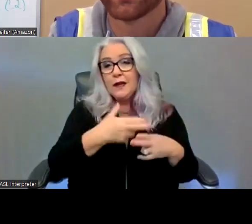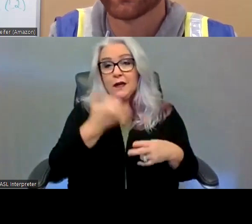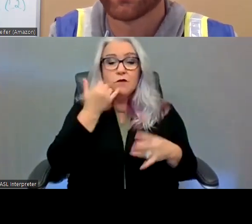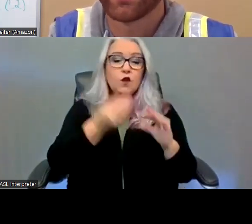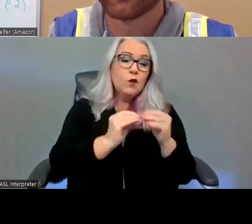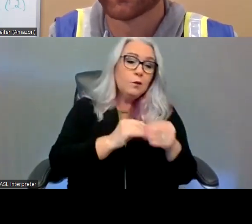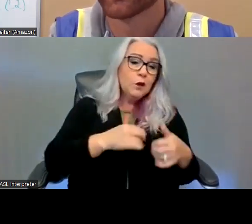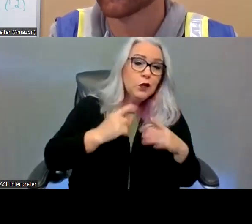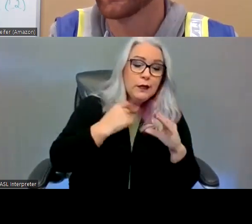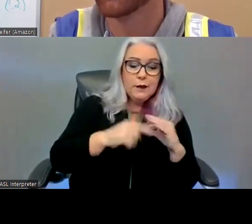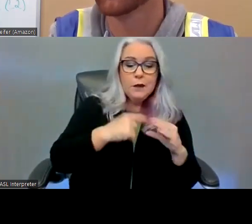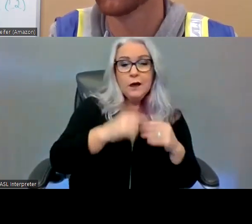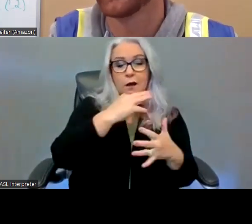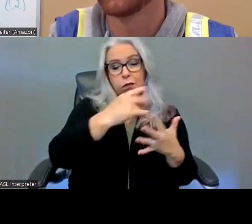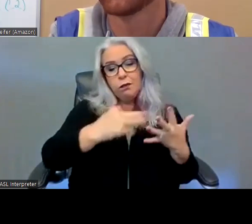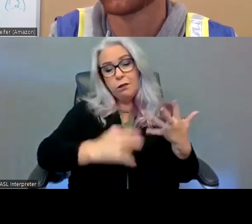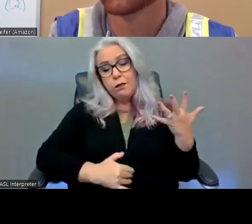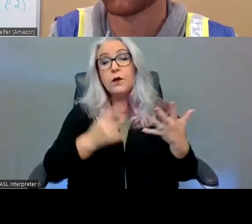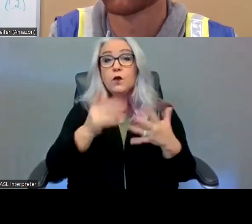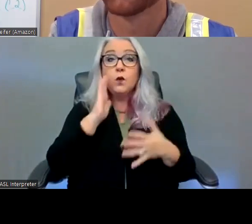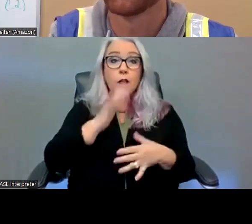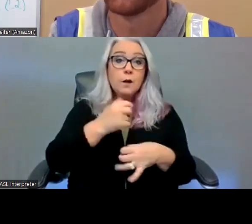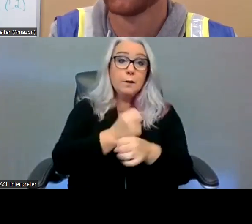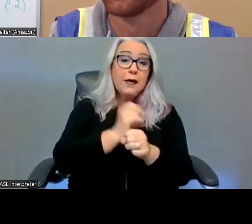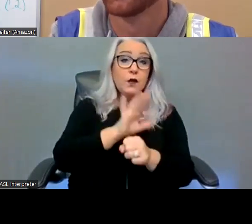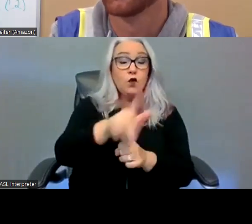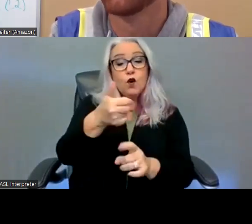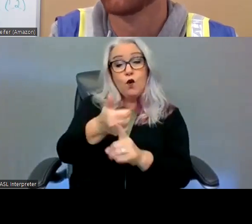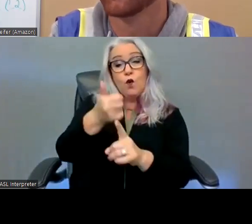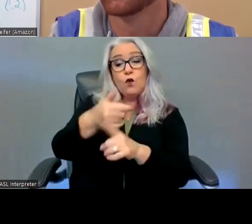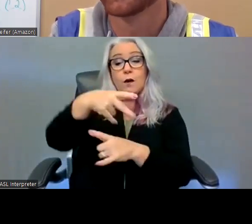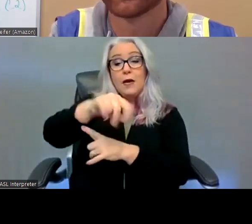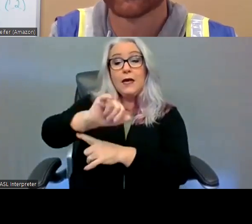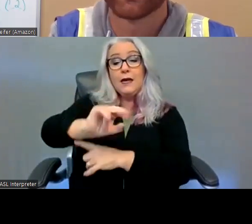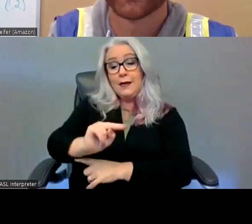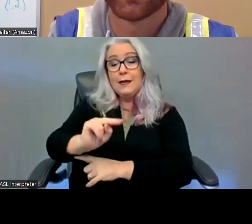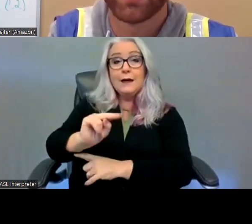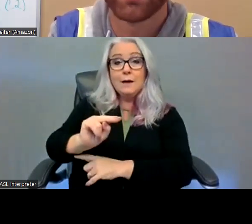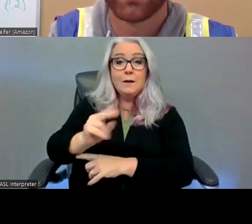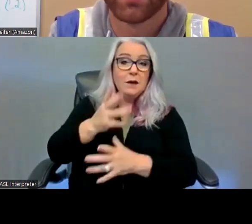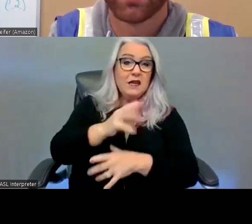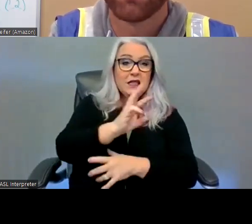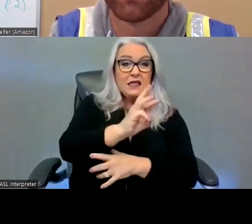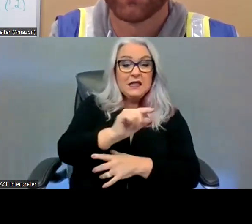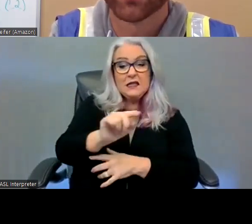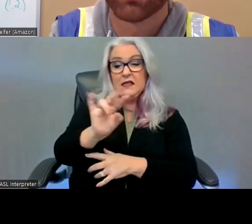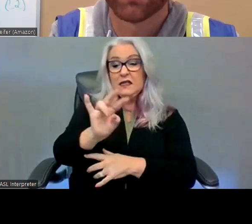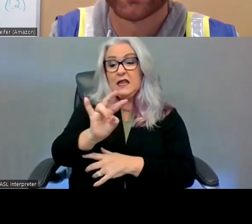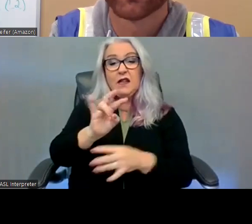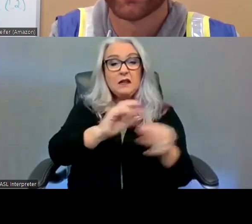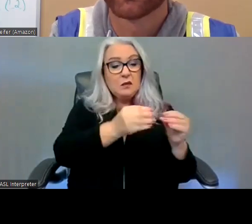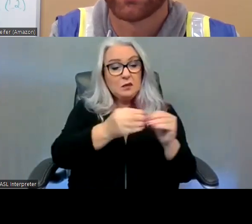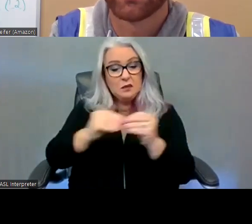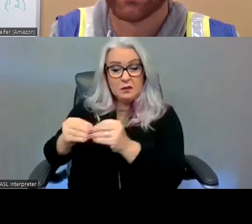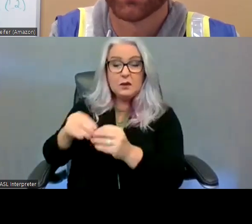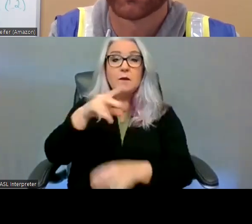address, things like that. You're going to create a personal PIN that you're going to want to remember, whether it be a 6 or 7 digit PIN. You're going to want to make